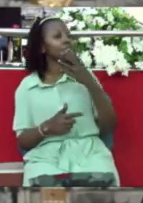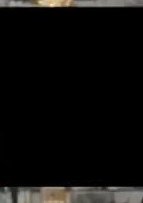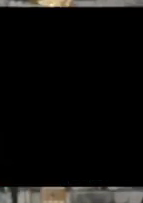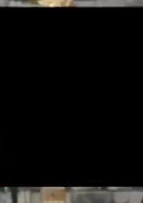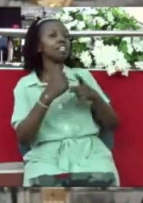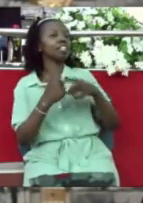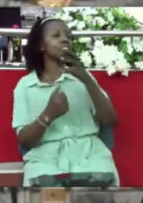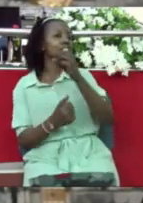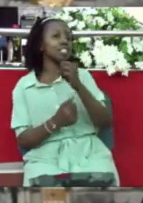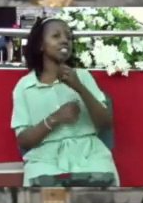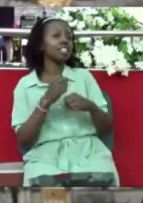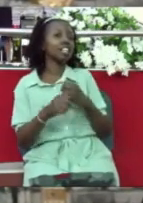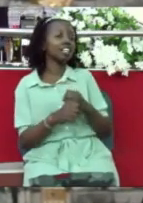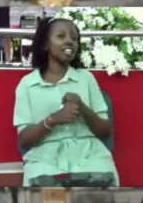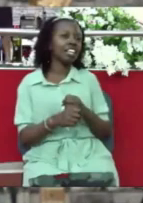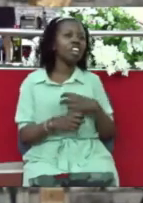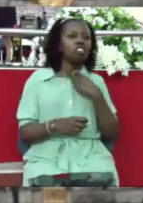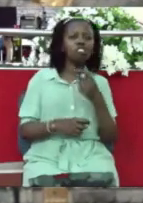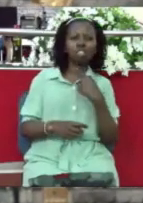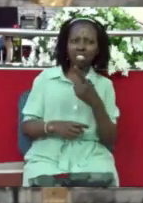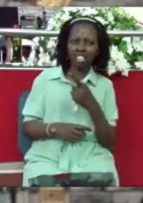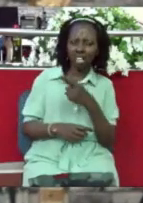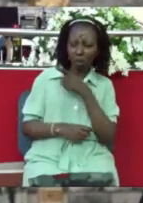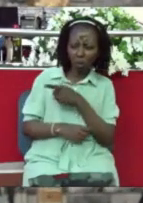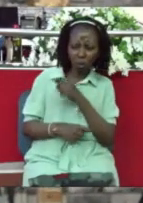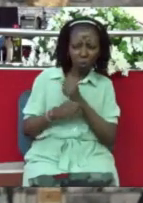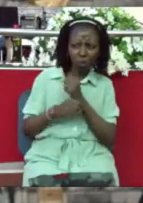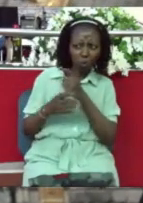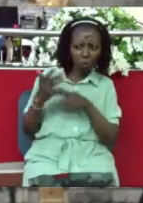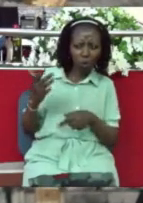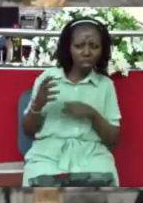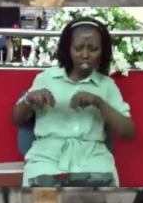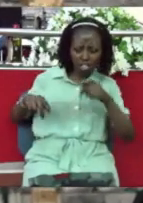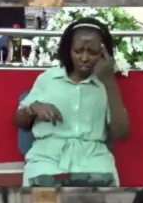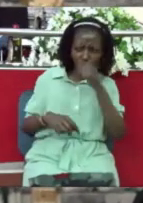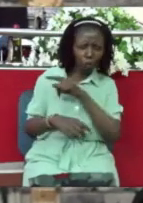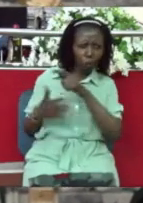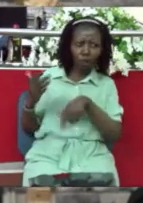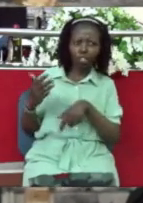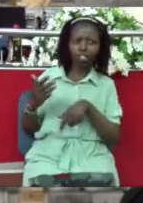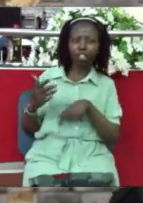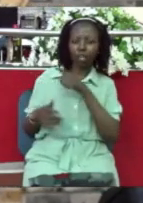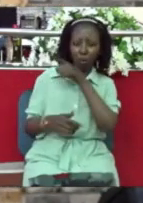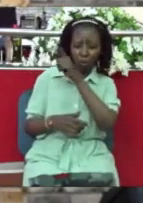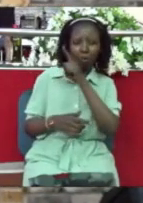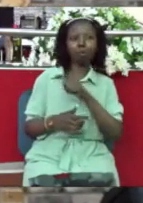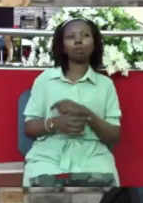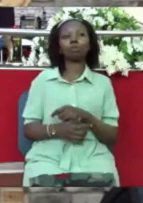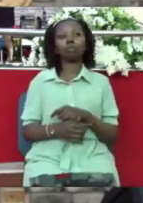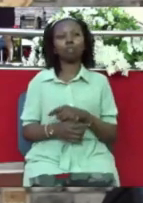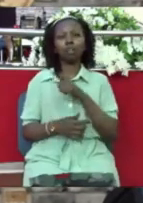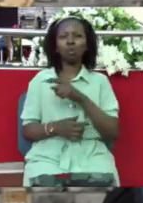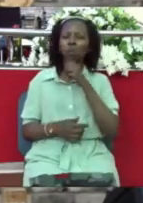kasauti kaka kana kuchekelea kidogo kana and hati unafanya nini unatafuta nini wewe